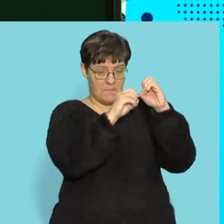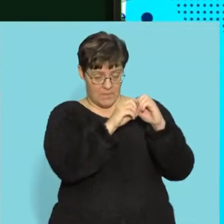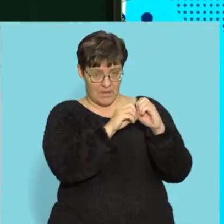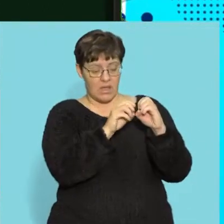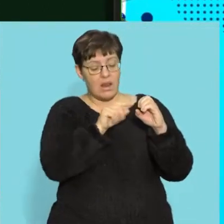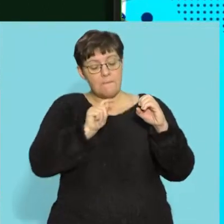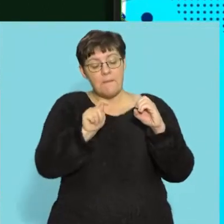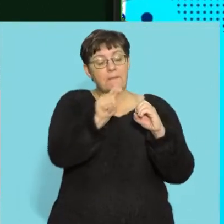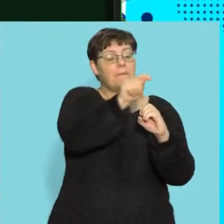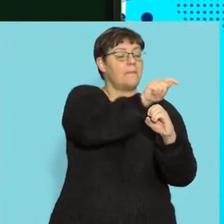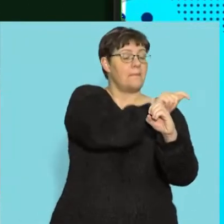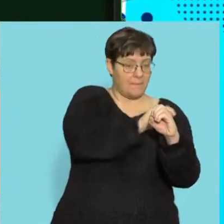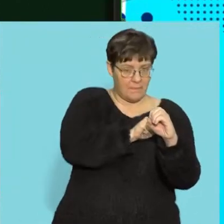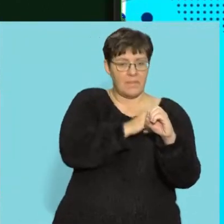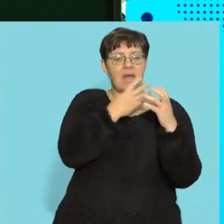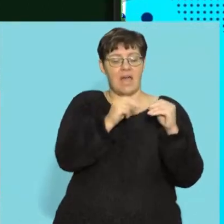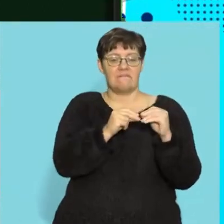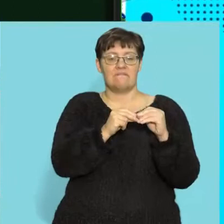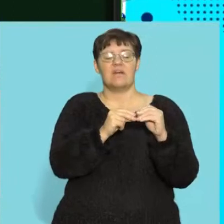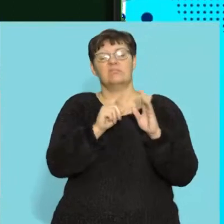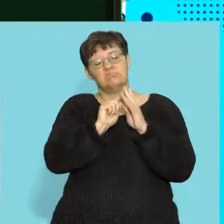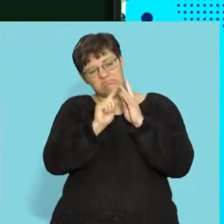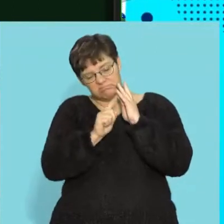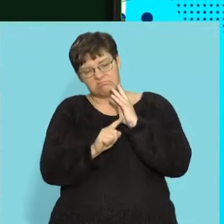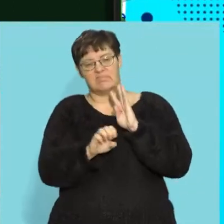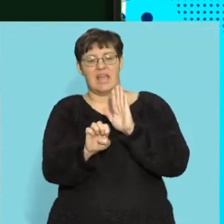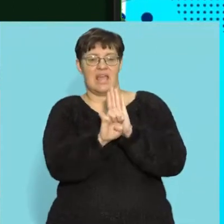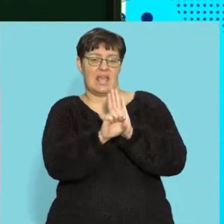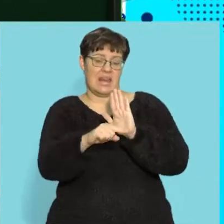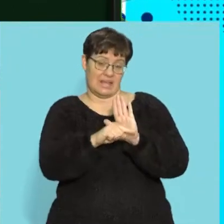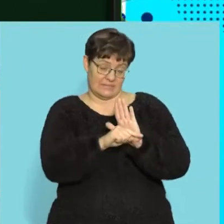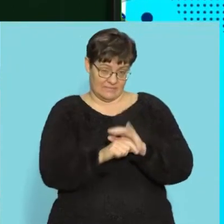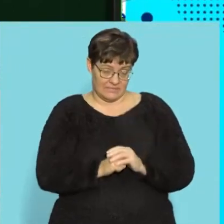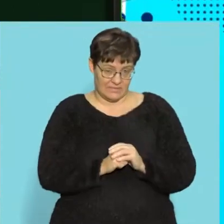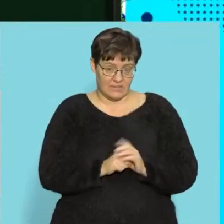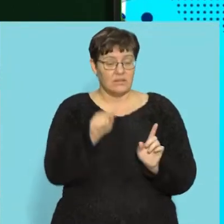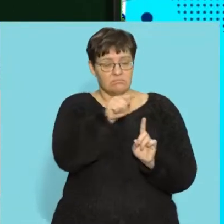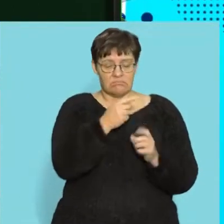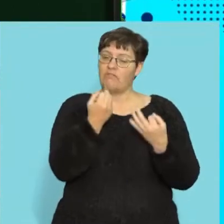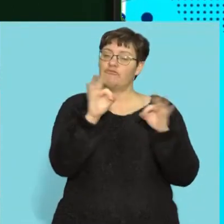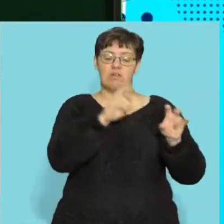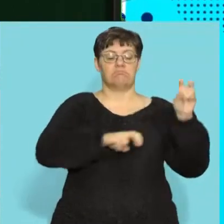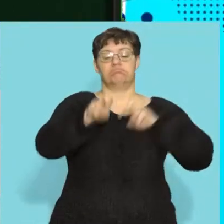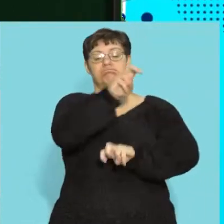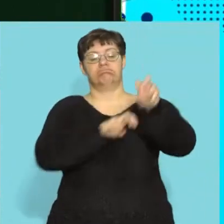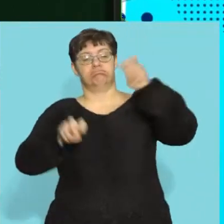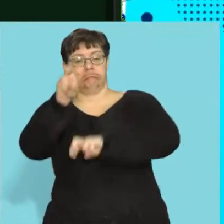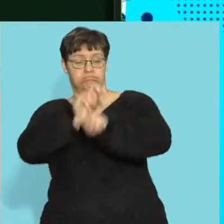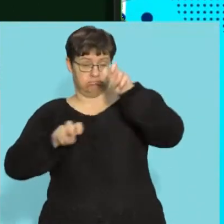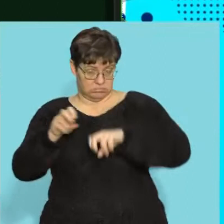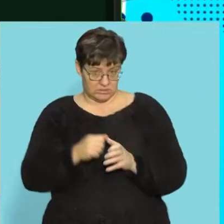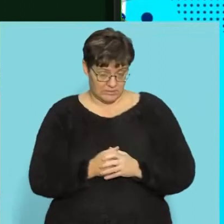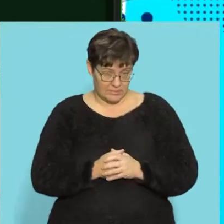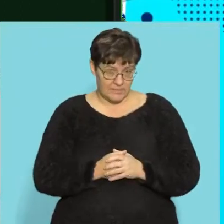each other, and then around each one of those there is a sea of delocalized electrons. So actually these electrons are free to move